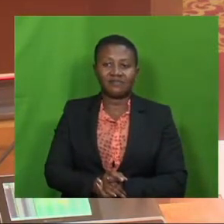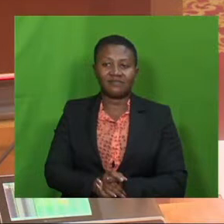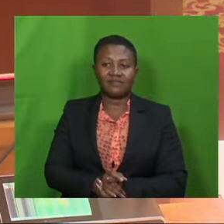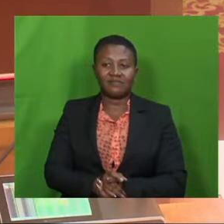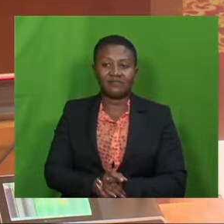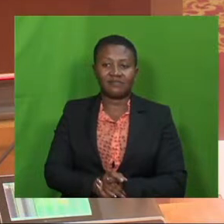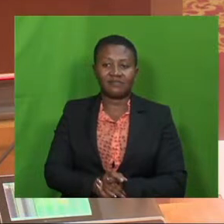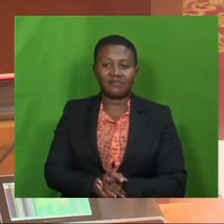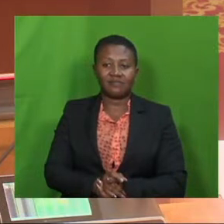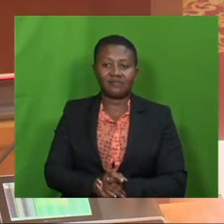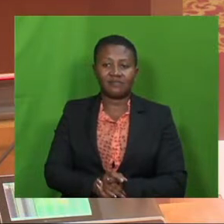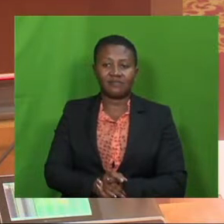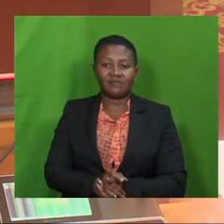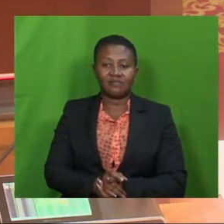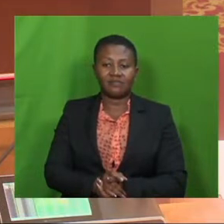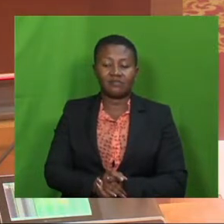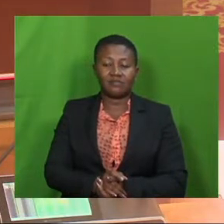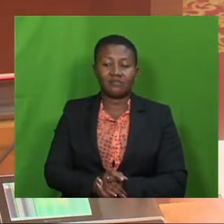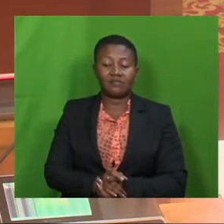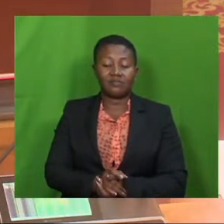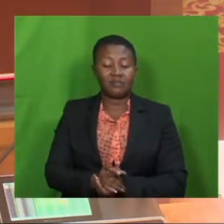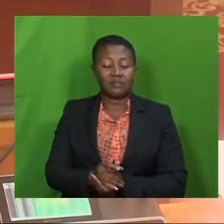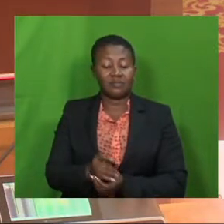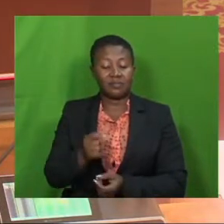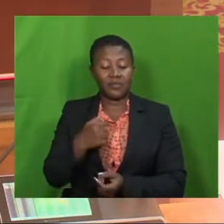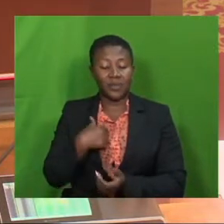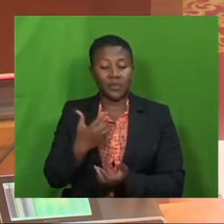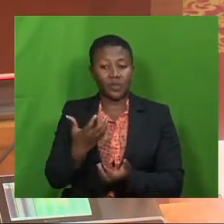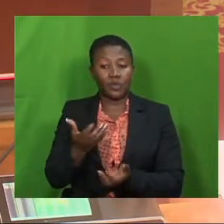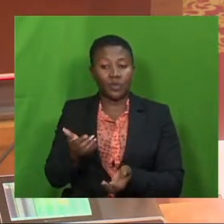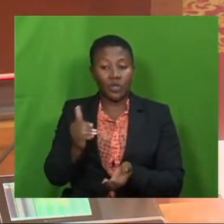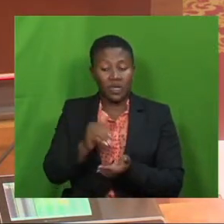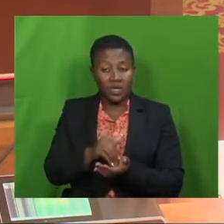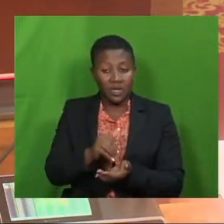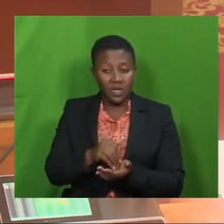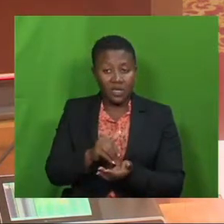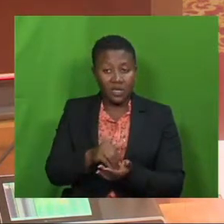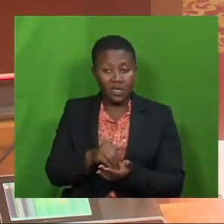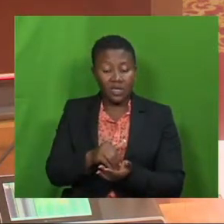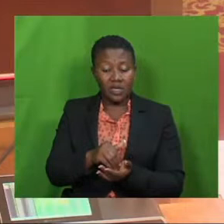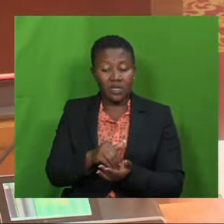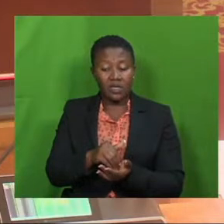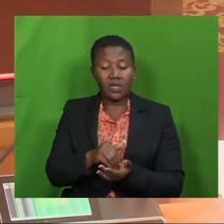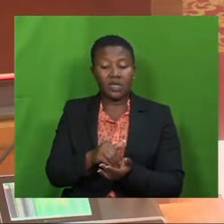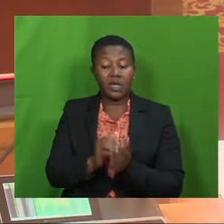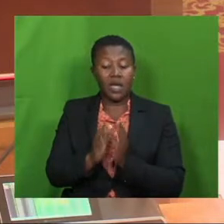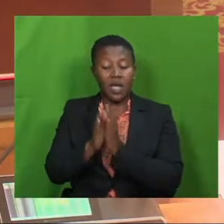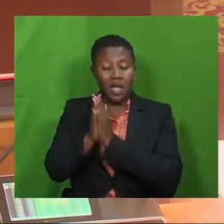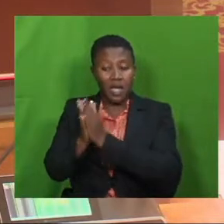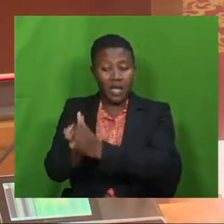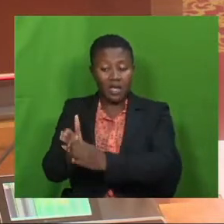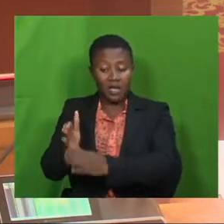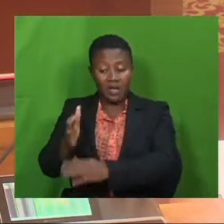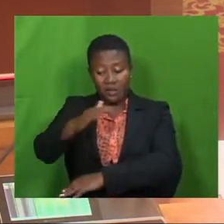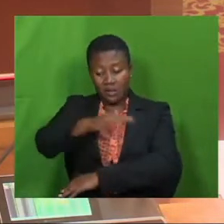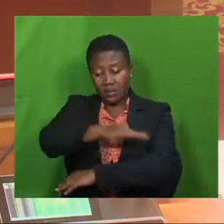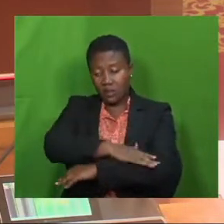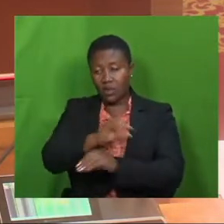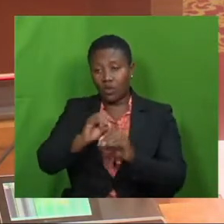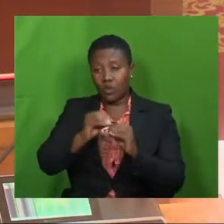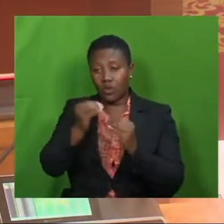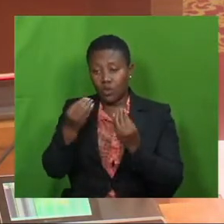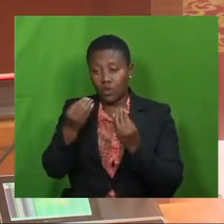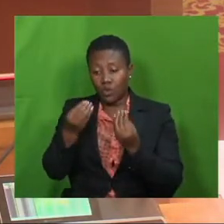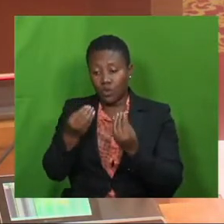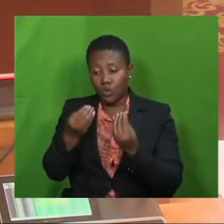I shall also again, Mr. Speaker, pray that Hansa captures the entire remarks.